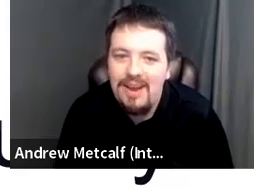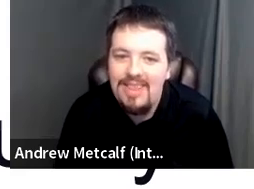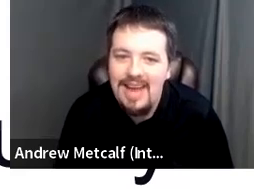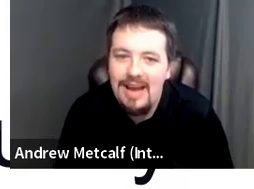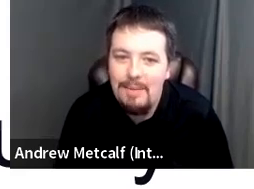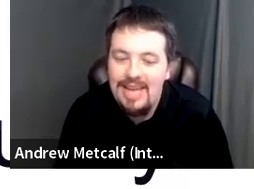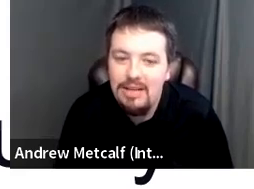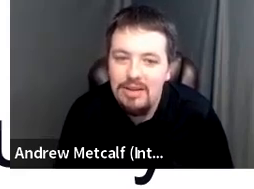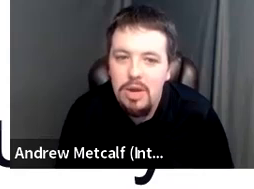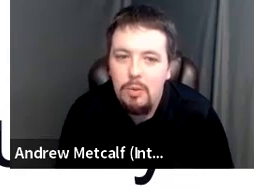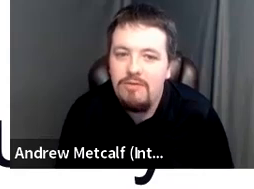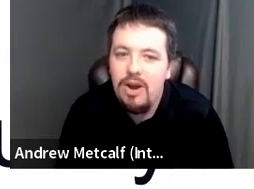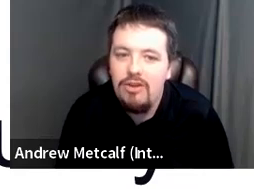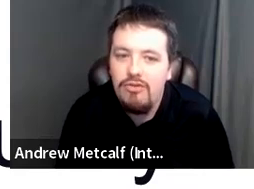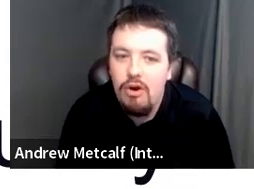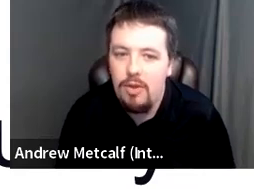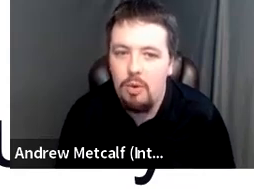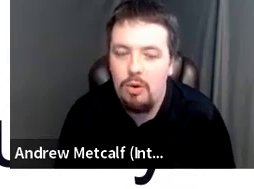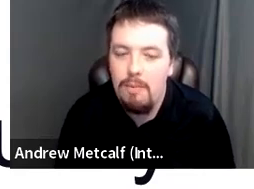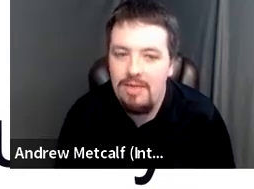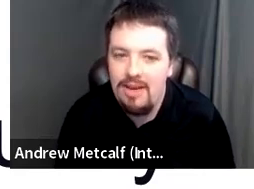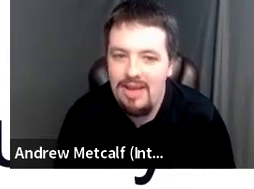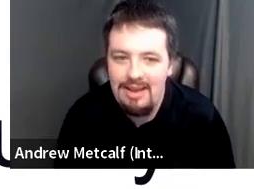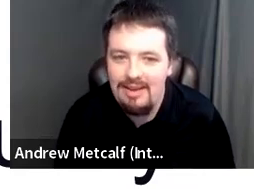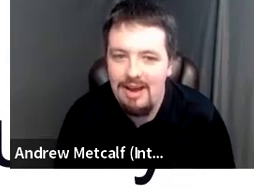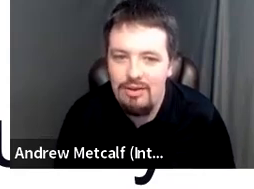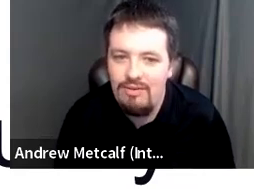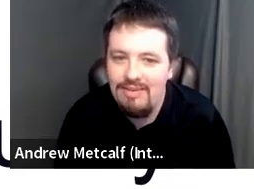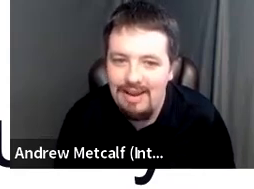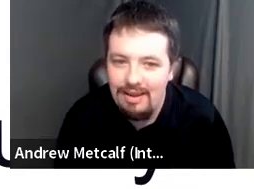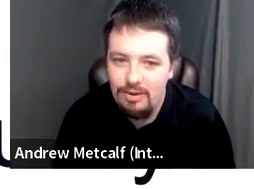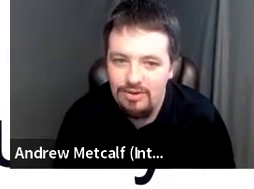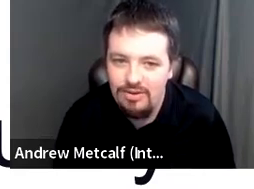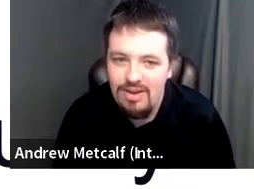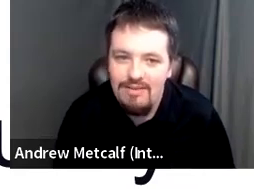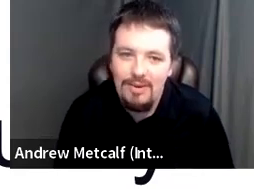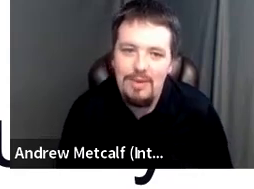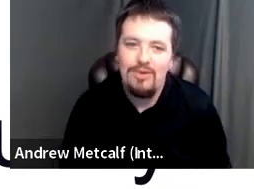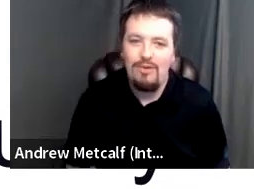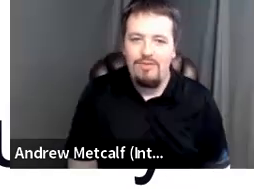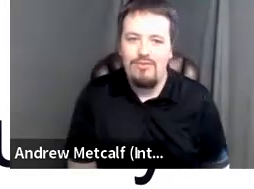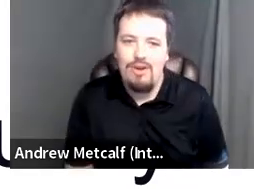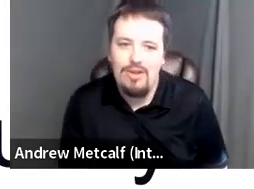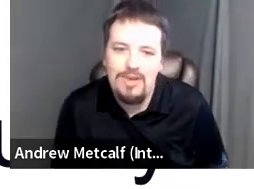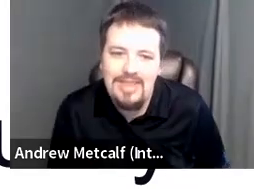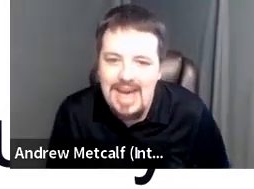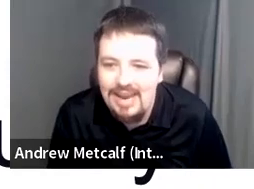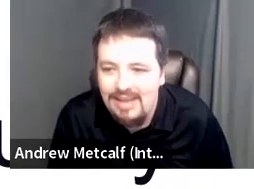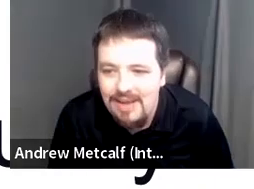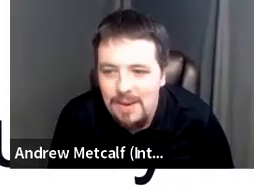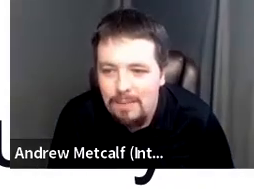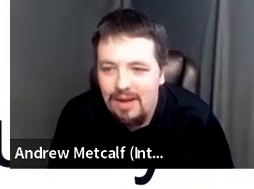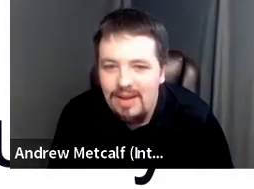it. But at that time in England was very strong in the oral method and did not use sign language. So he was sort of struggling with